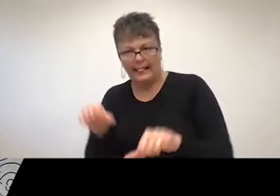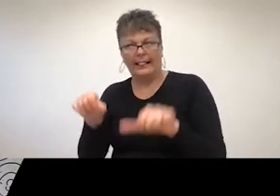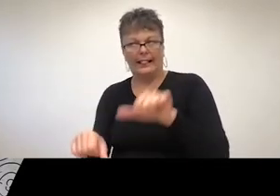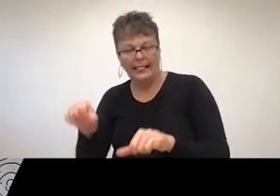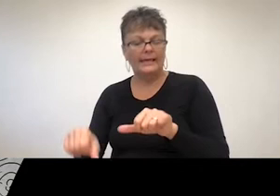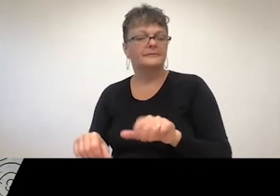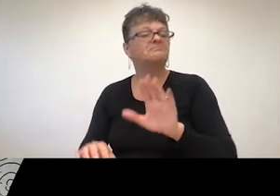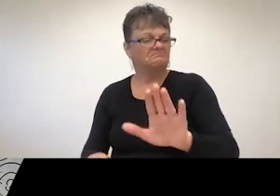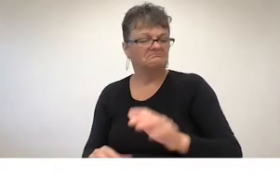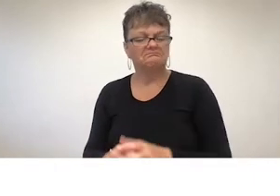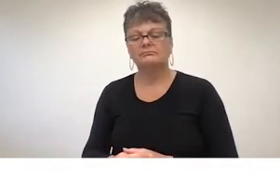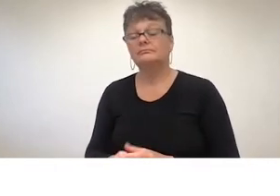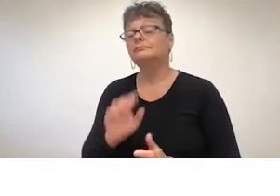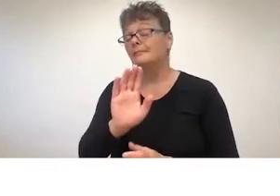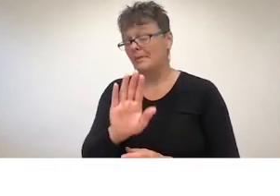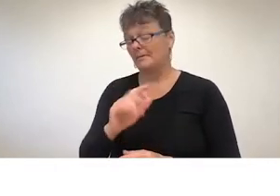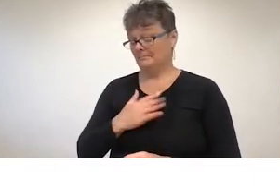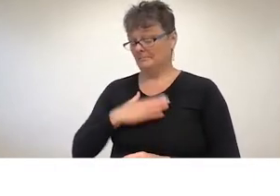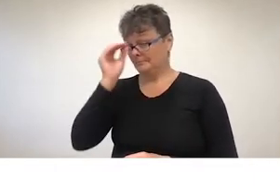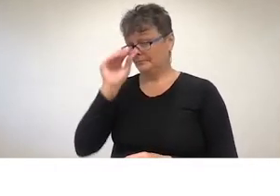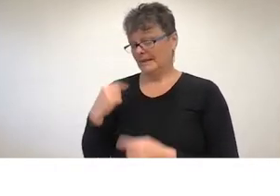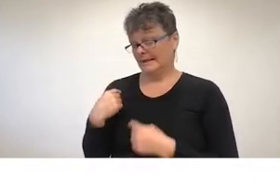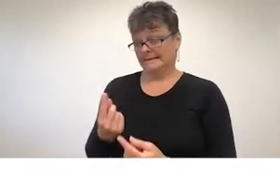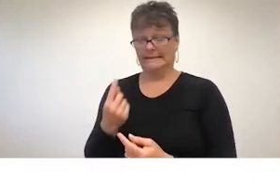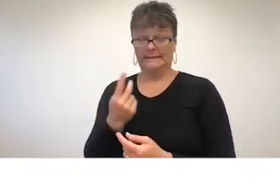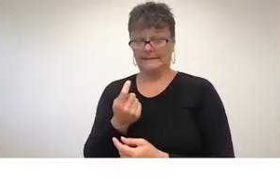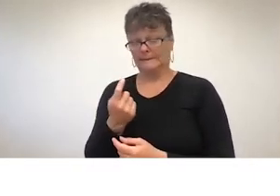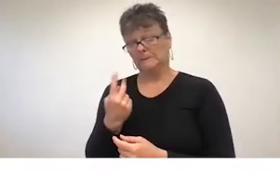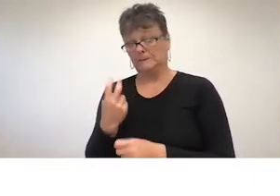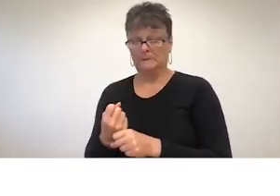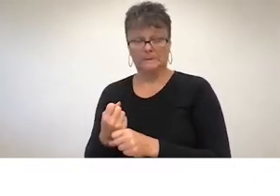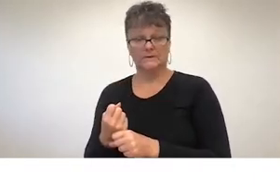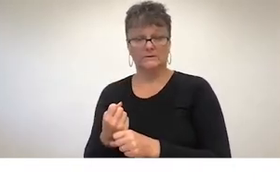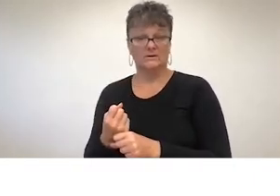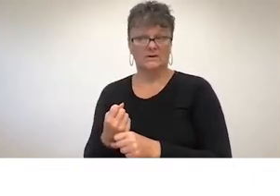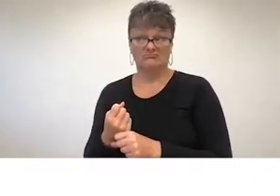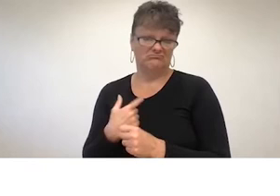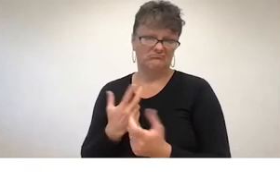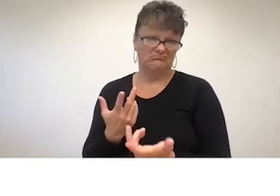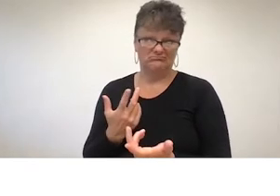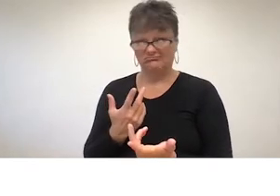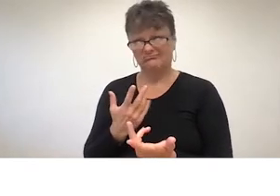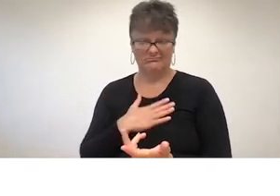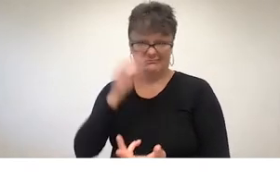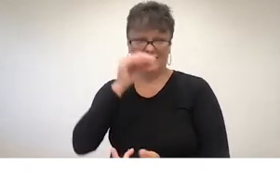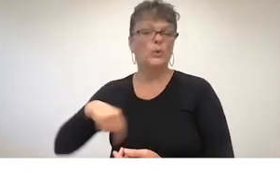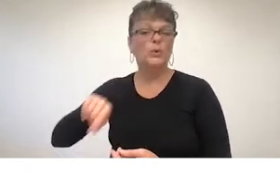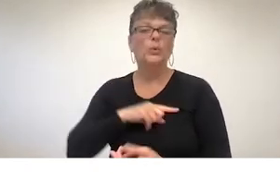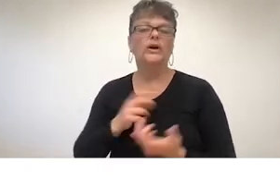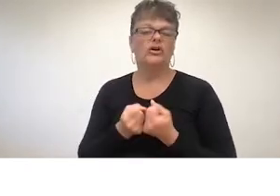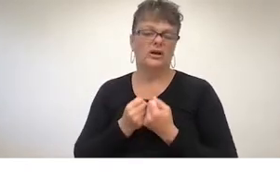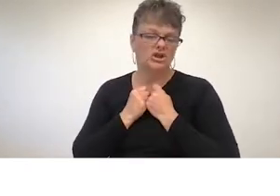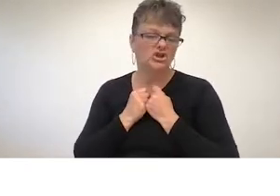our experiences of the last few years, we are exhausted. I was giving a similar talk